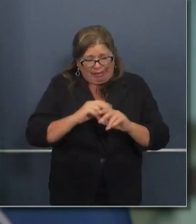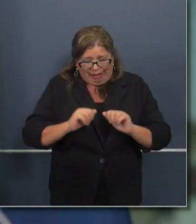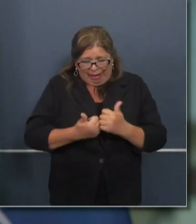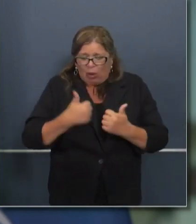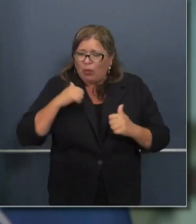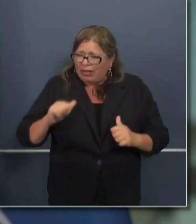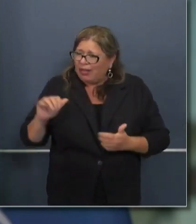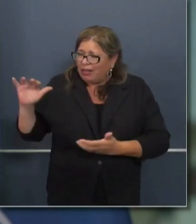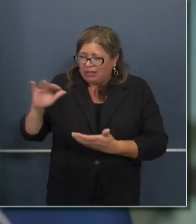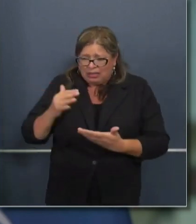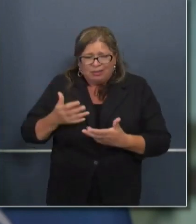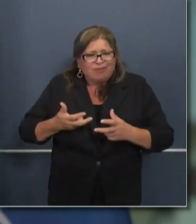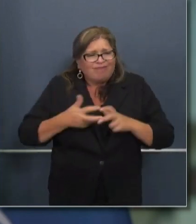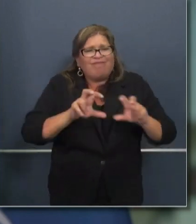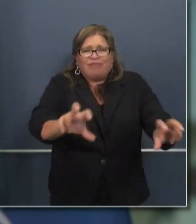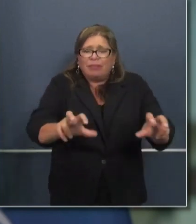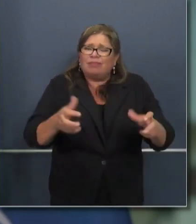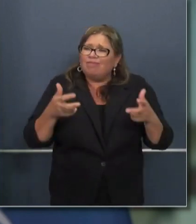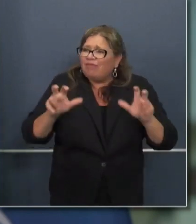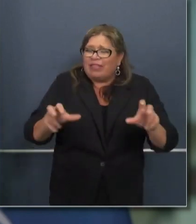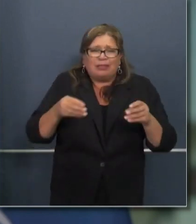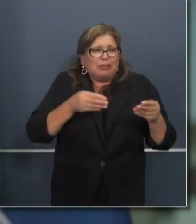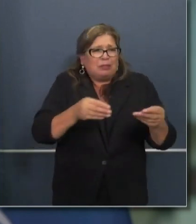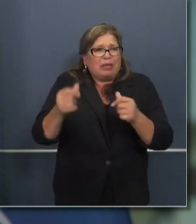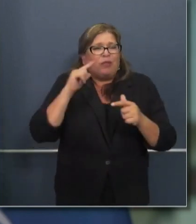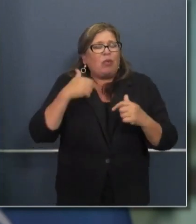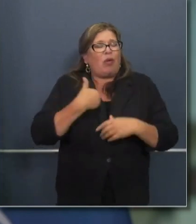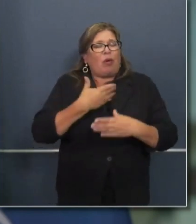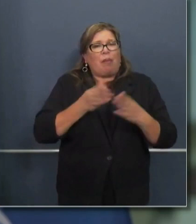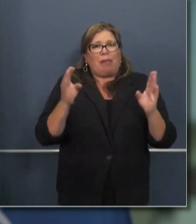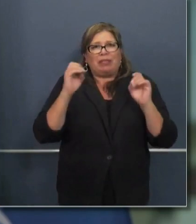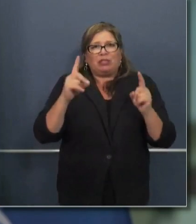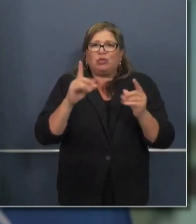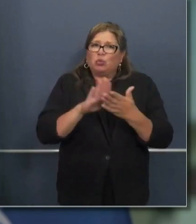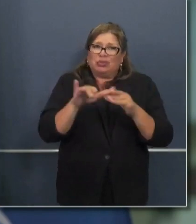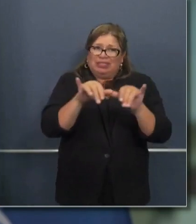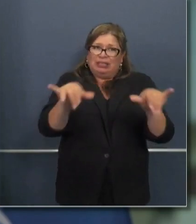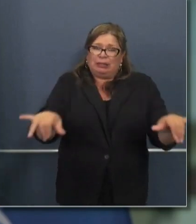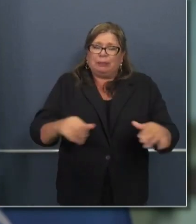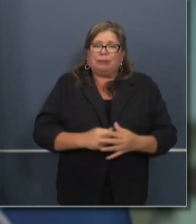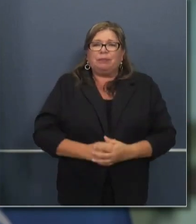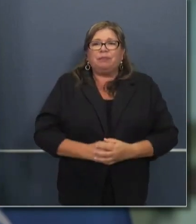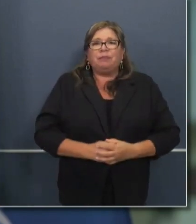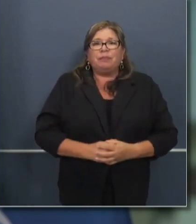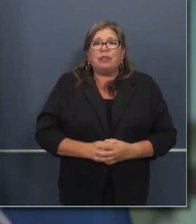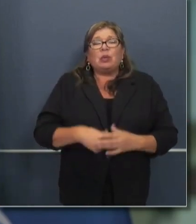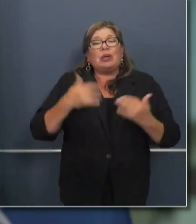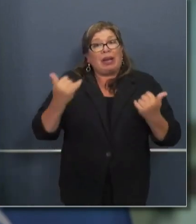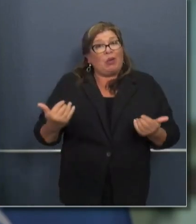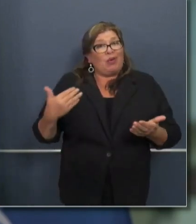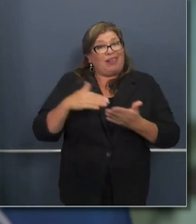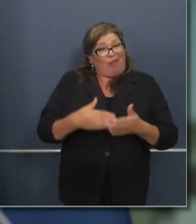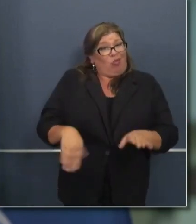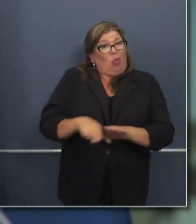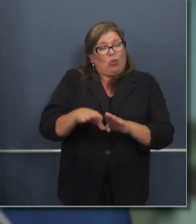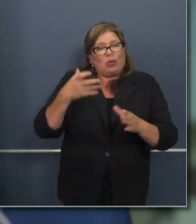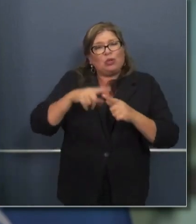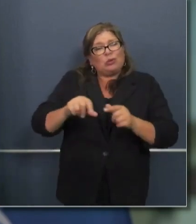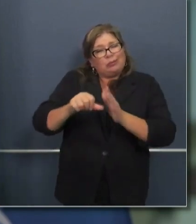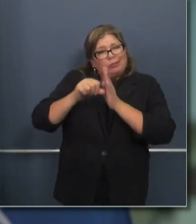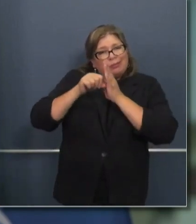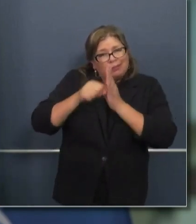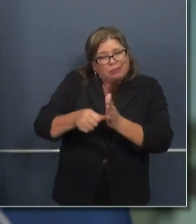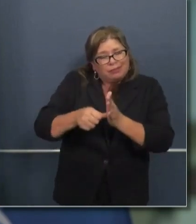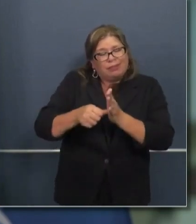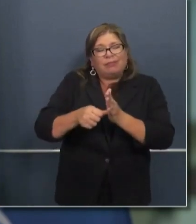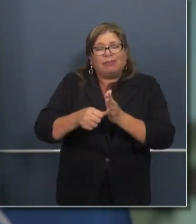less, in our public education system. With that, let me just encourage people to take more seriously, not less seriously, where